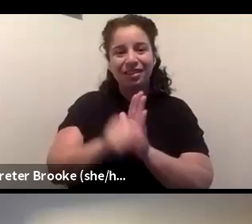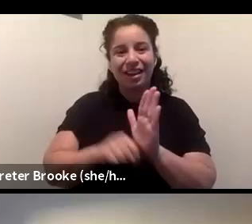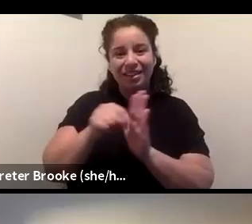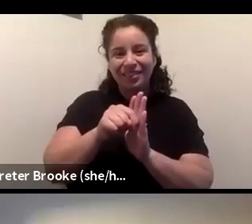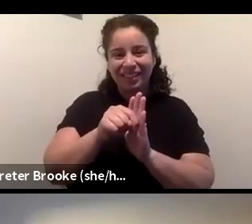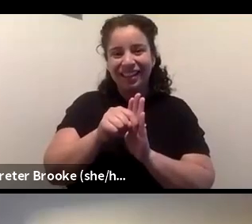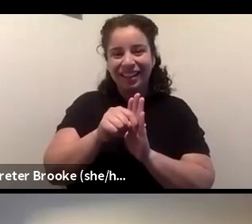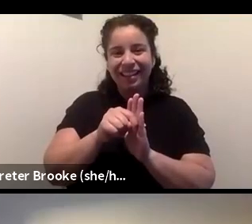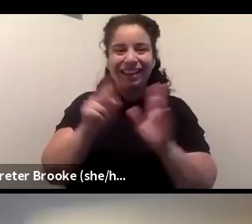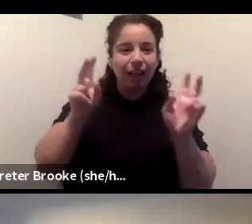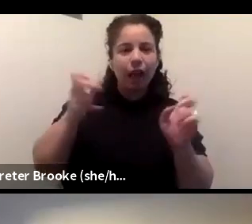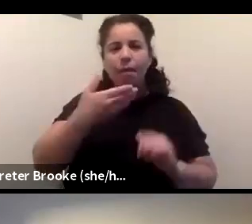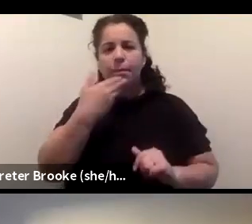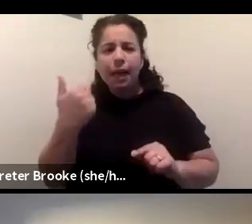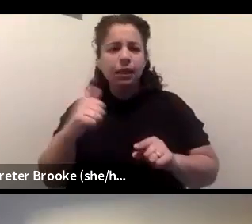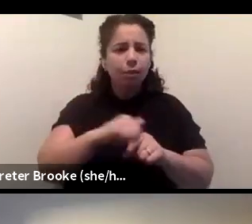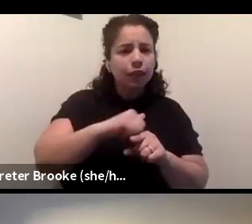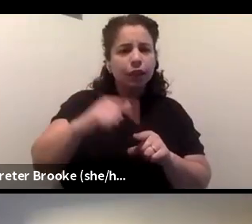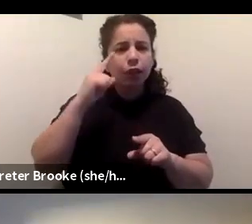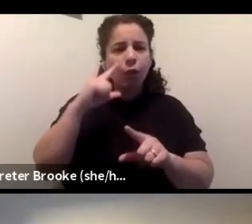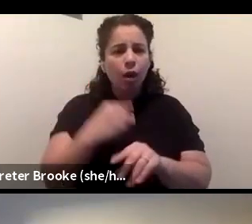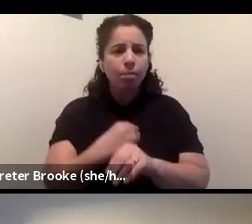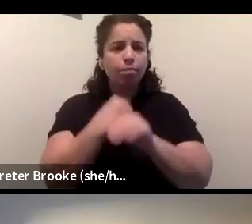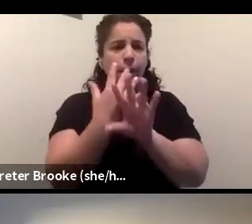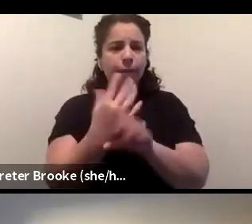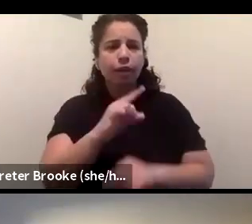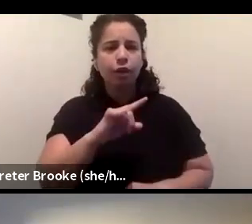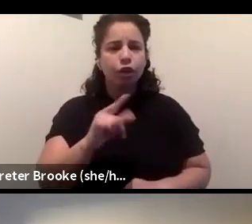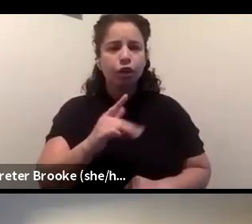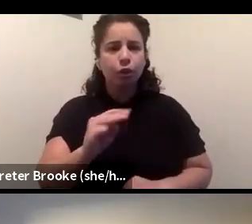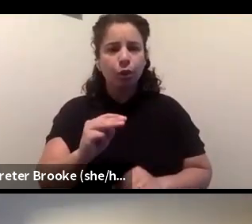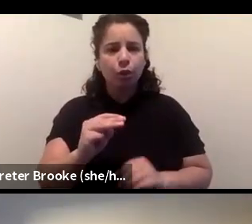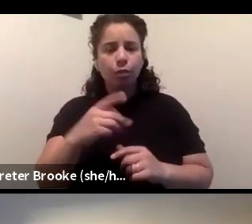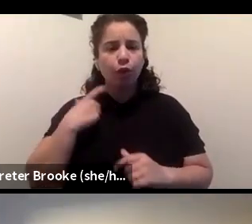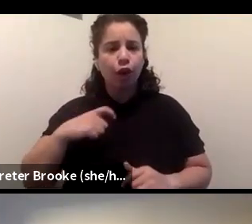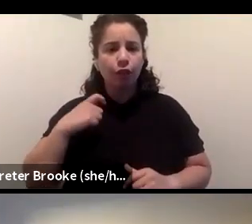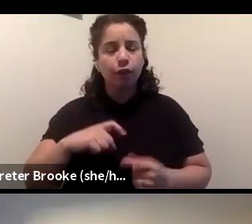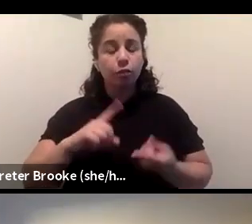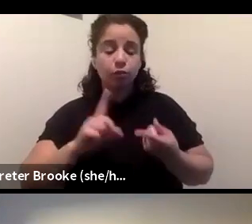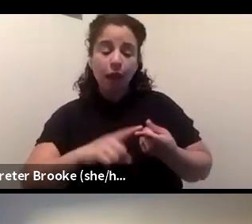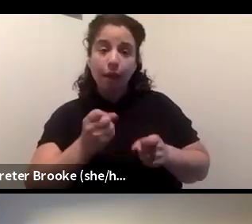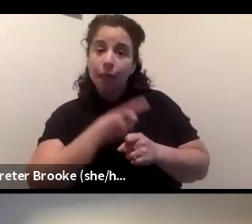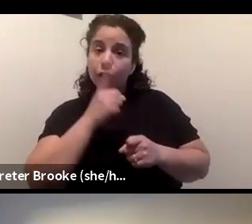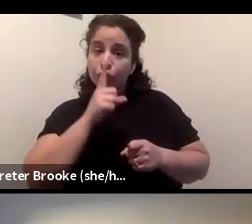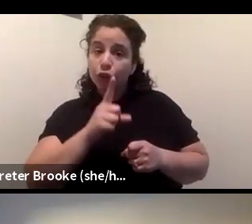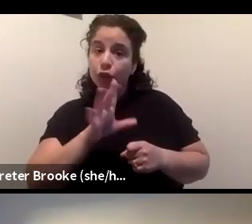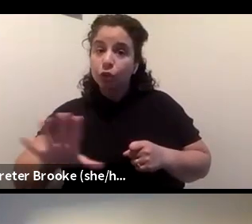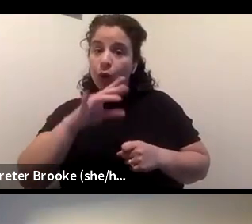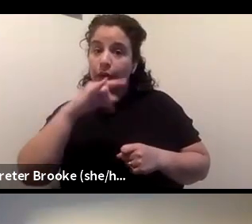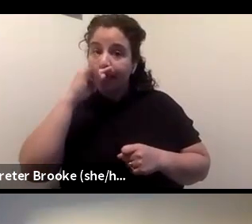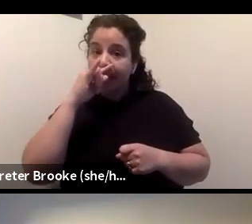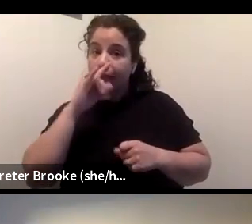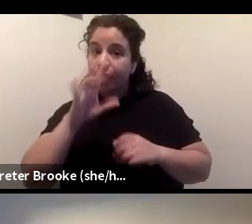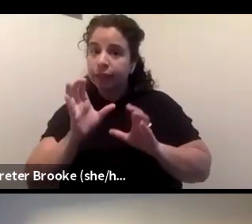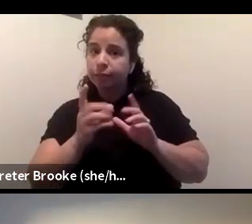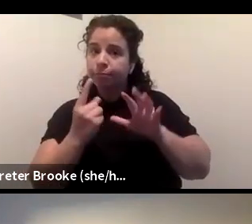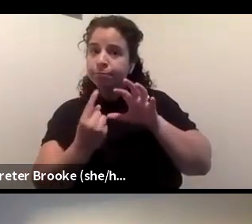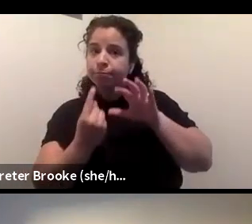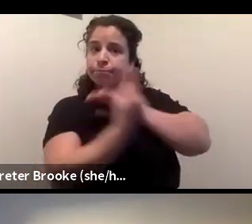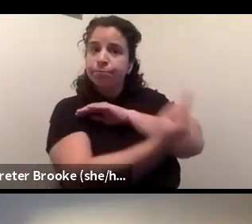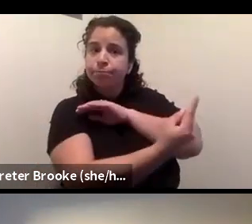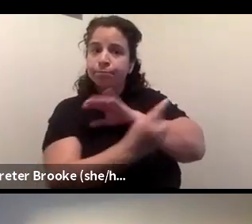like best practices for having a Zoom conference. And one of them was like, make sure that your kids are put away in the other room